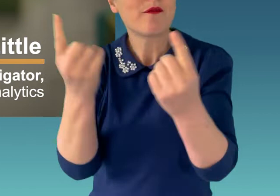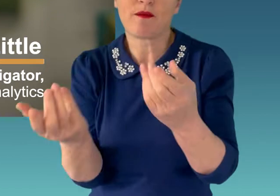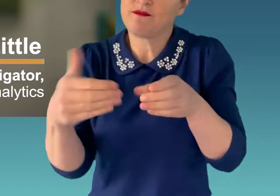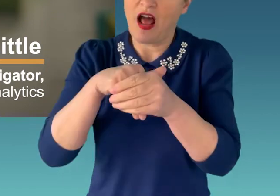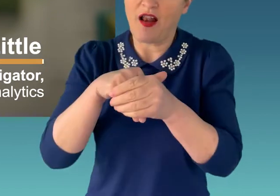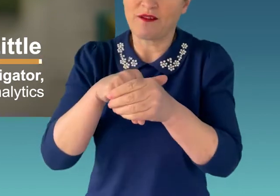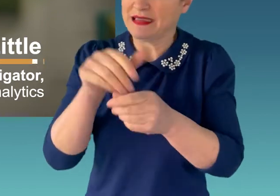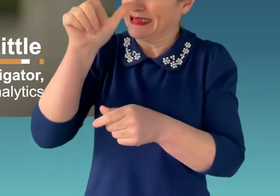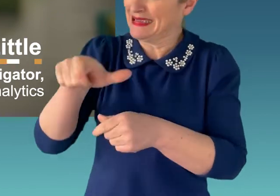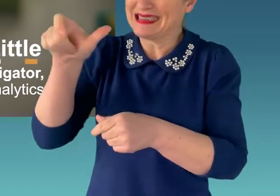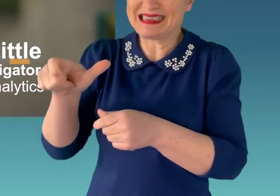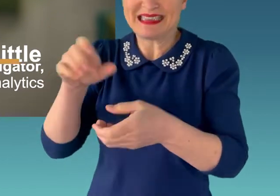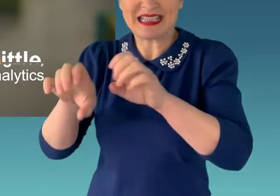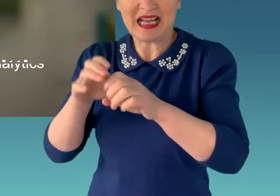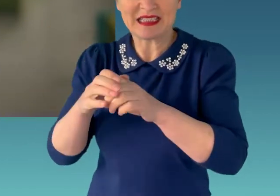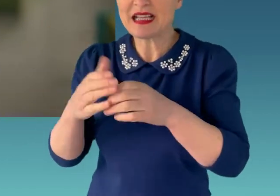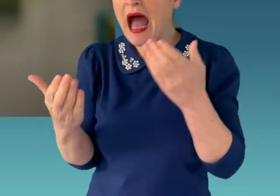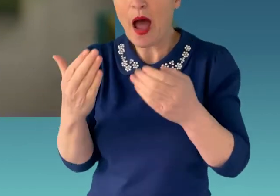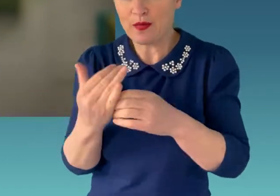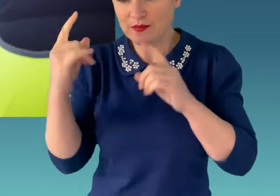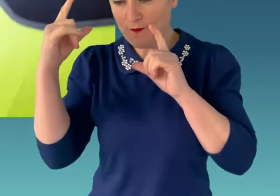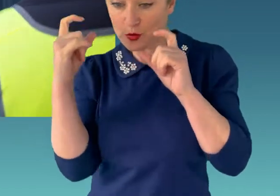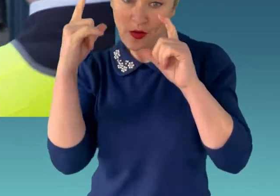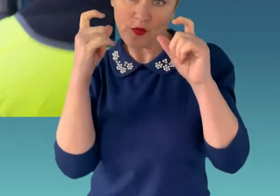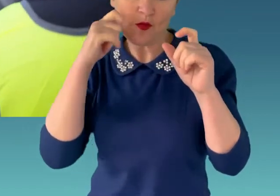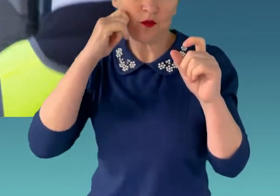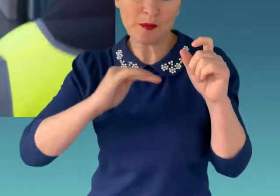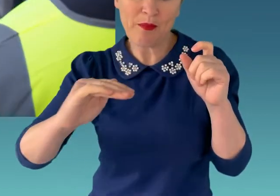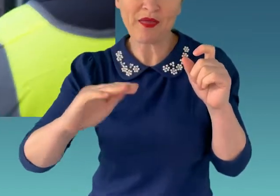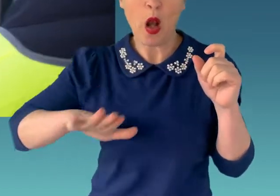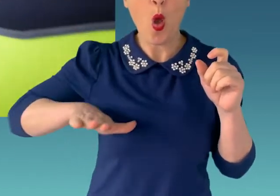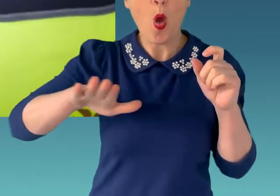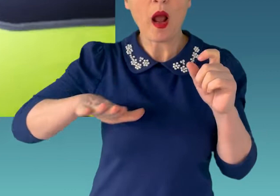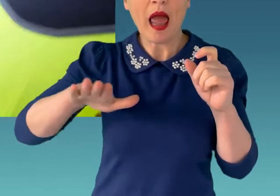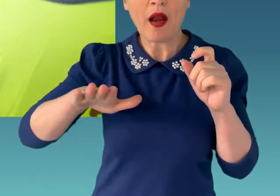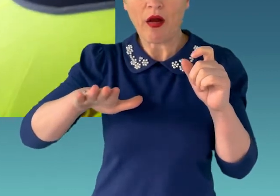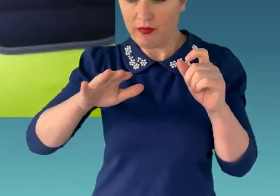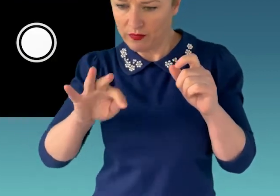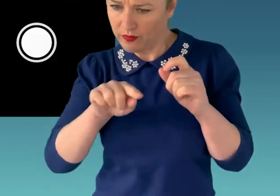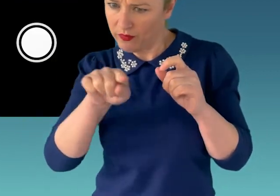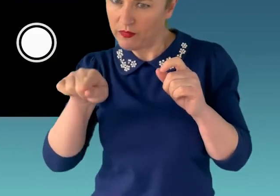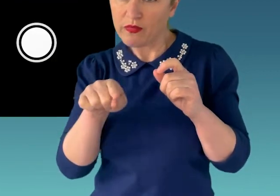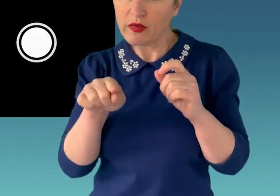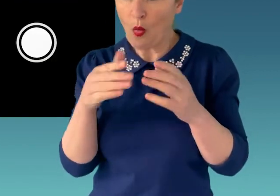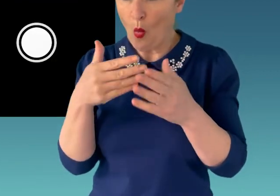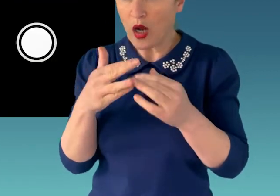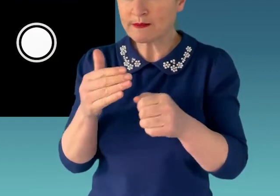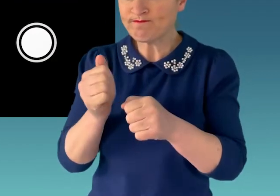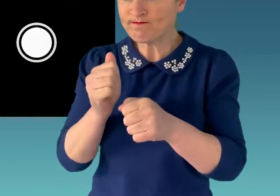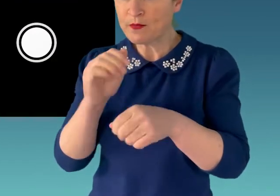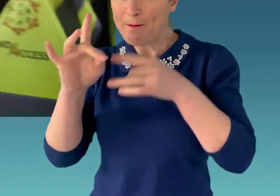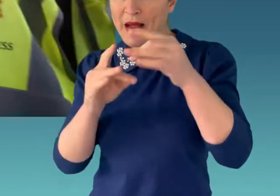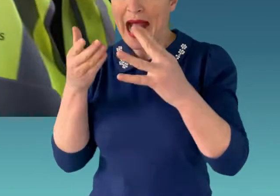going out and taking photographs of the footpaths in their local area. In doing this, they find things that might influence access, like tactile